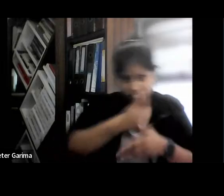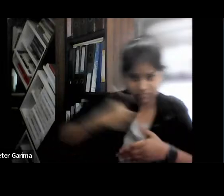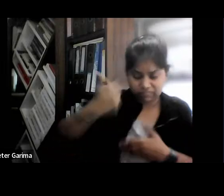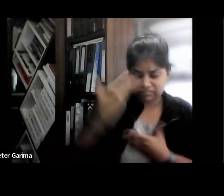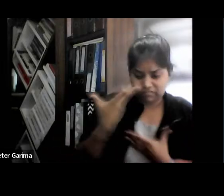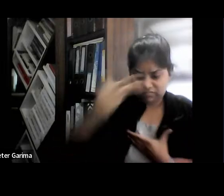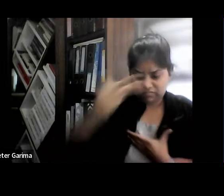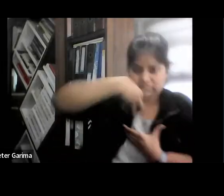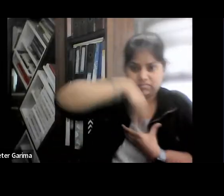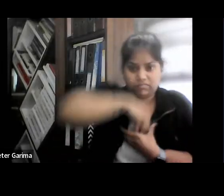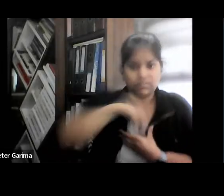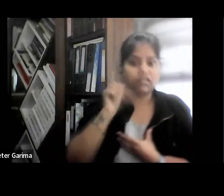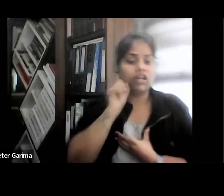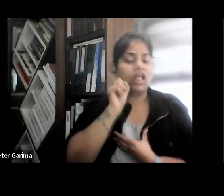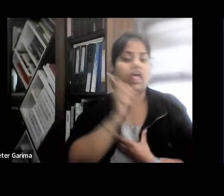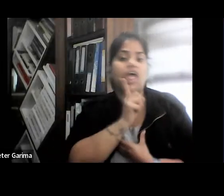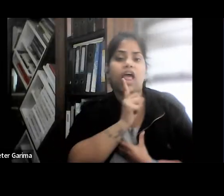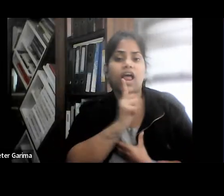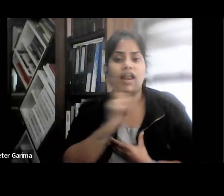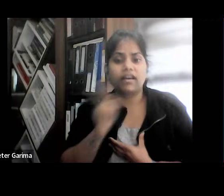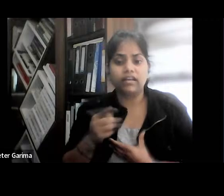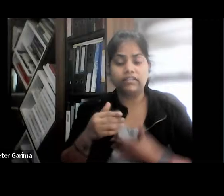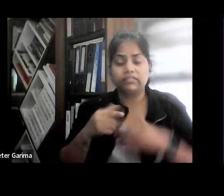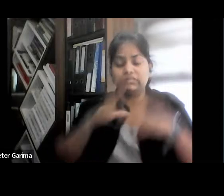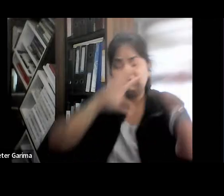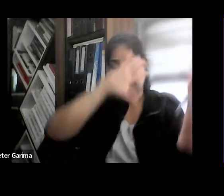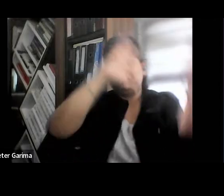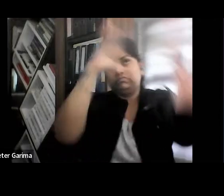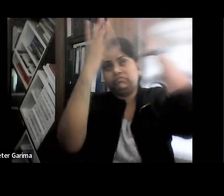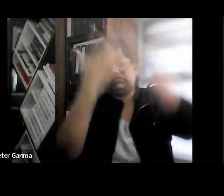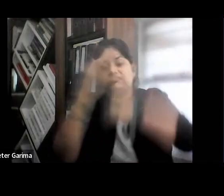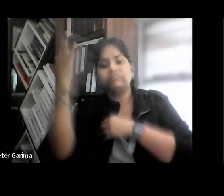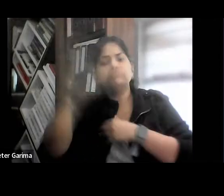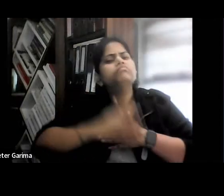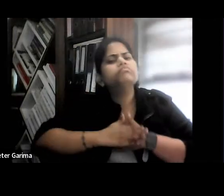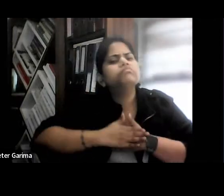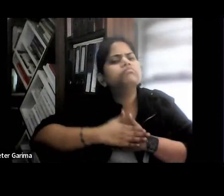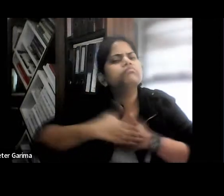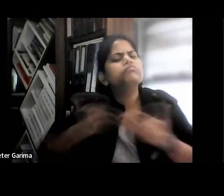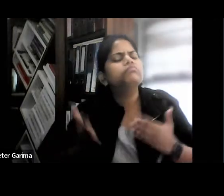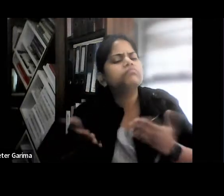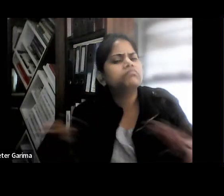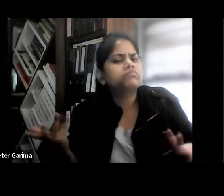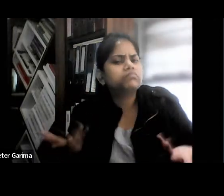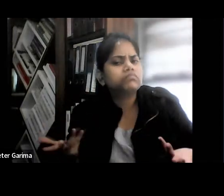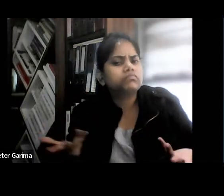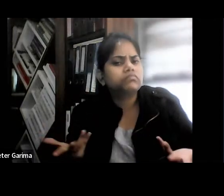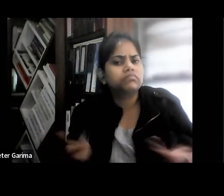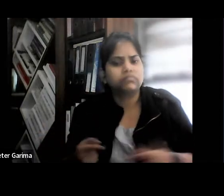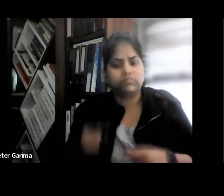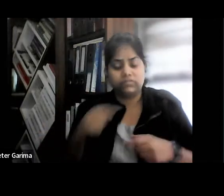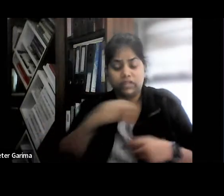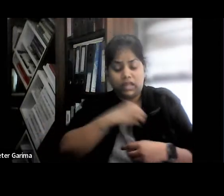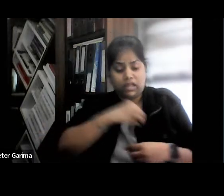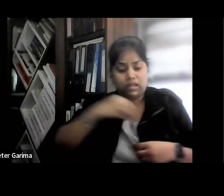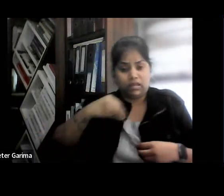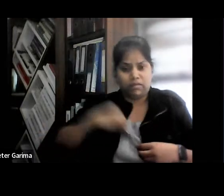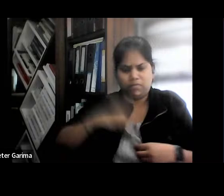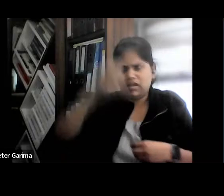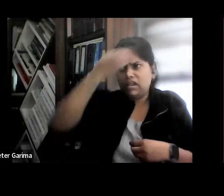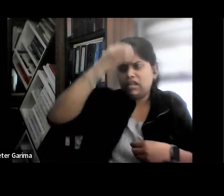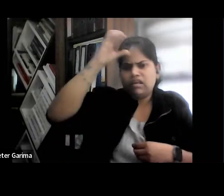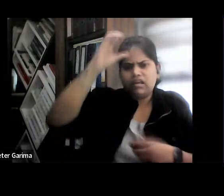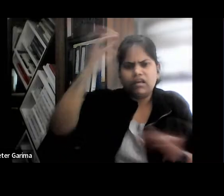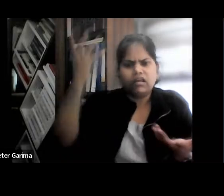new world that it opens up for him is a classic instance of shift from the normative medical conception of deafness as